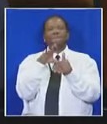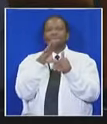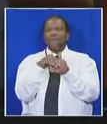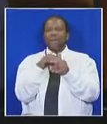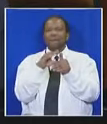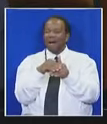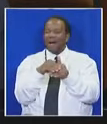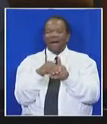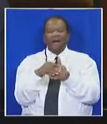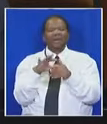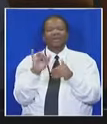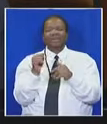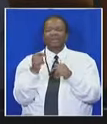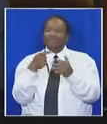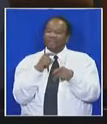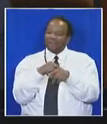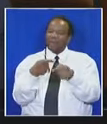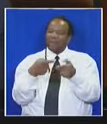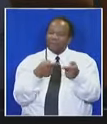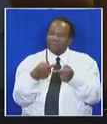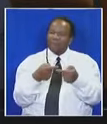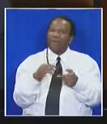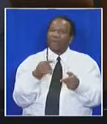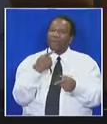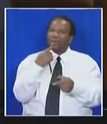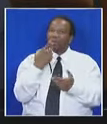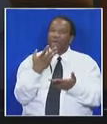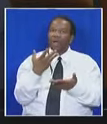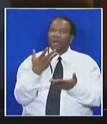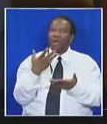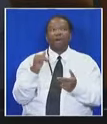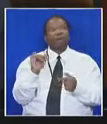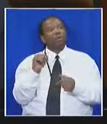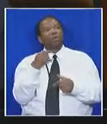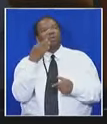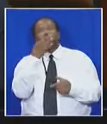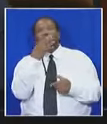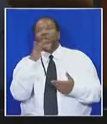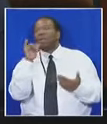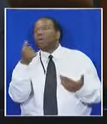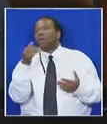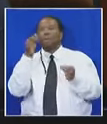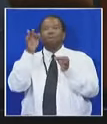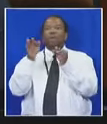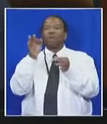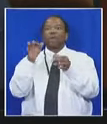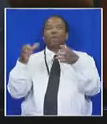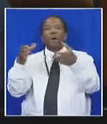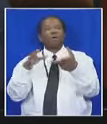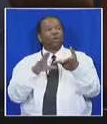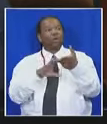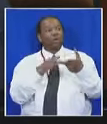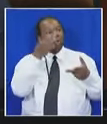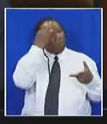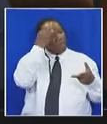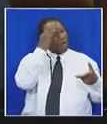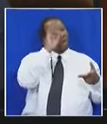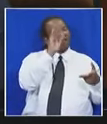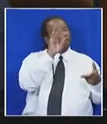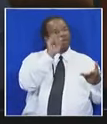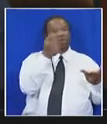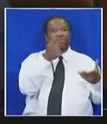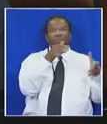refer specifically to an opposition, like you would sometimes refer to a party or government, does not necessarily